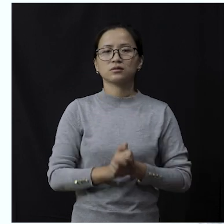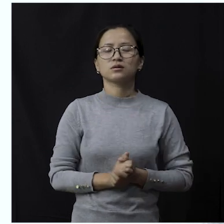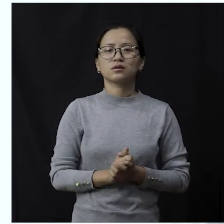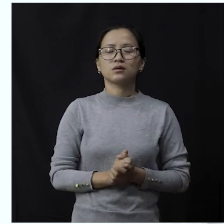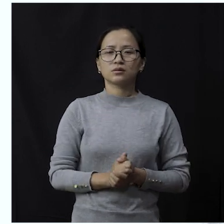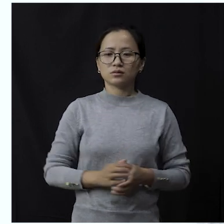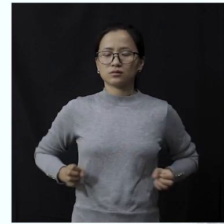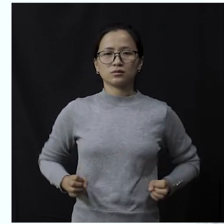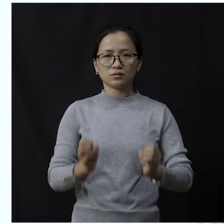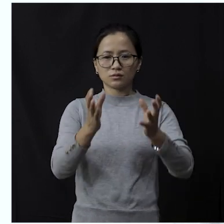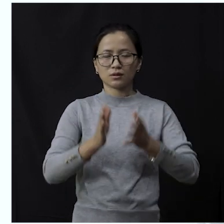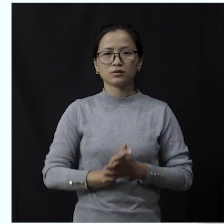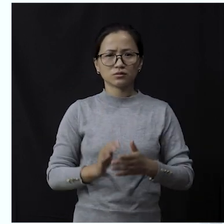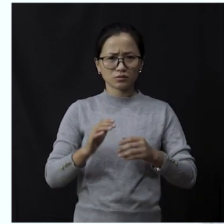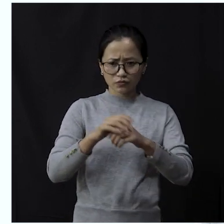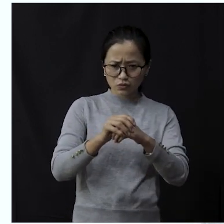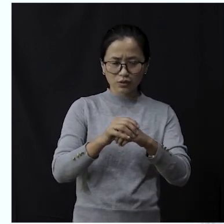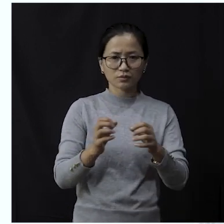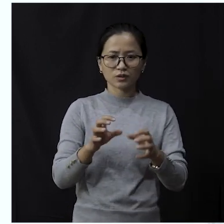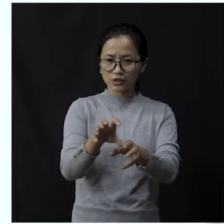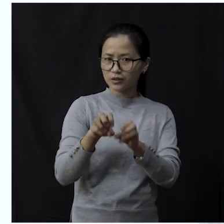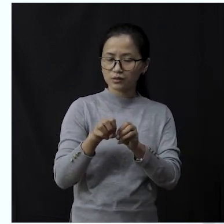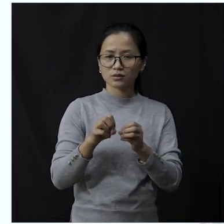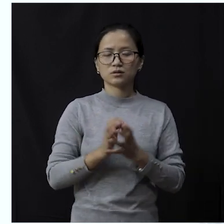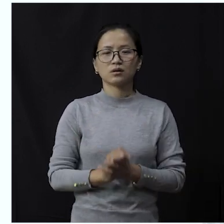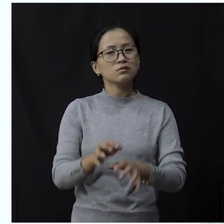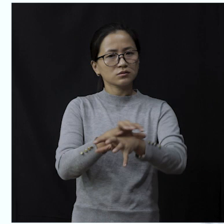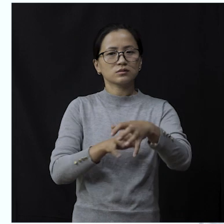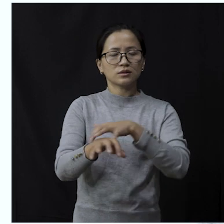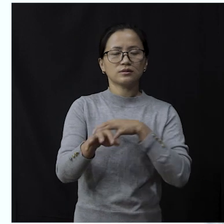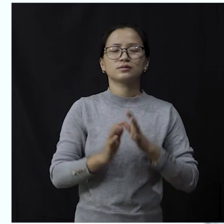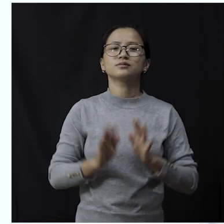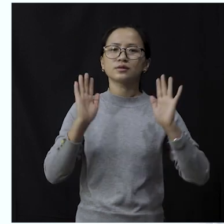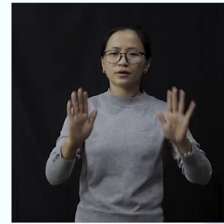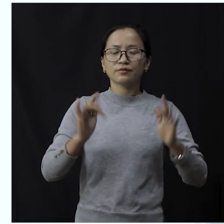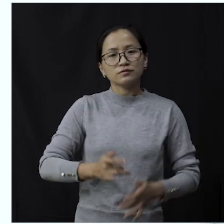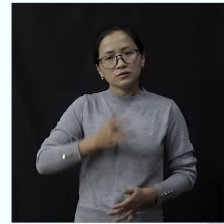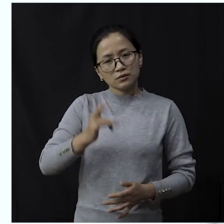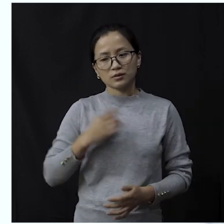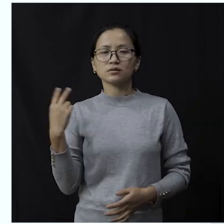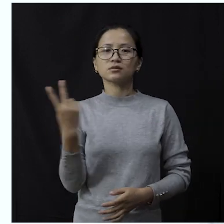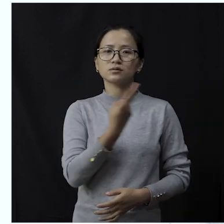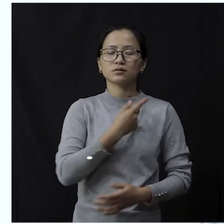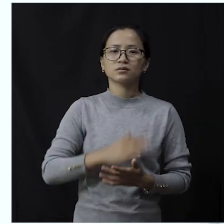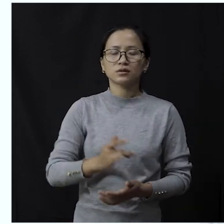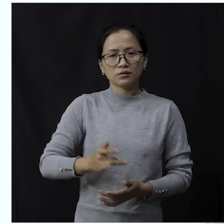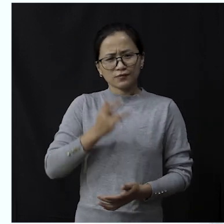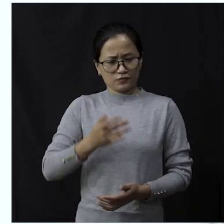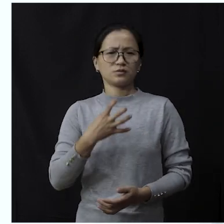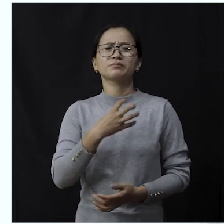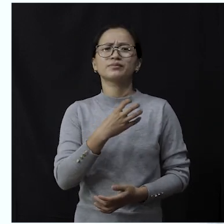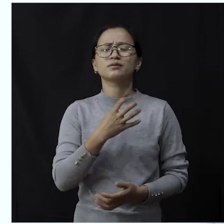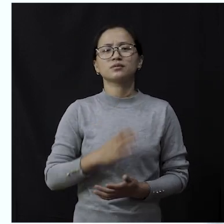you should not go and start trapping animals because we cannot be cruel to animals. They also have feelings like us. They also feel the pain